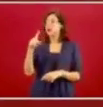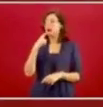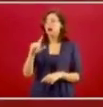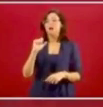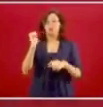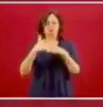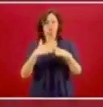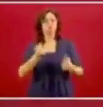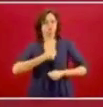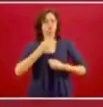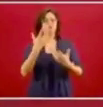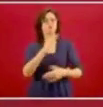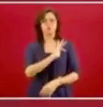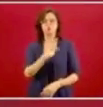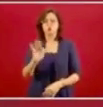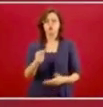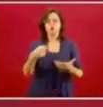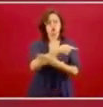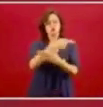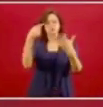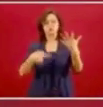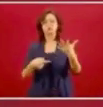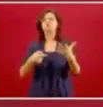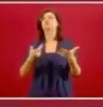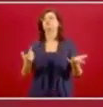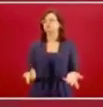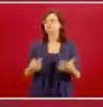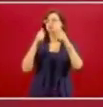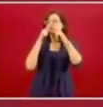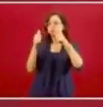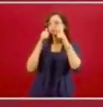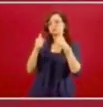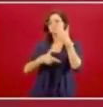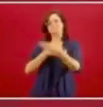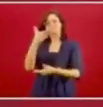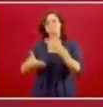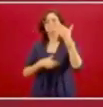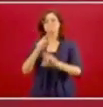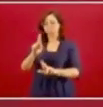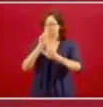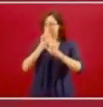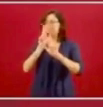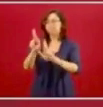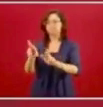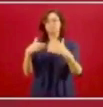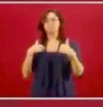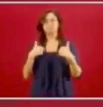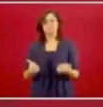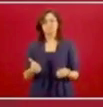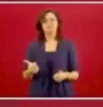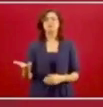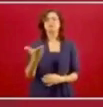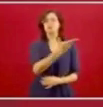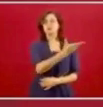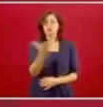medical professionals to be able to express any concern they have. All of your concerns will